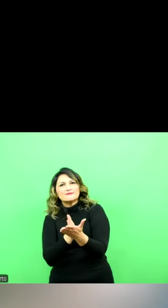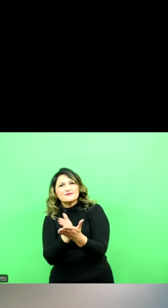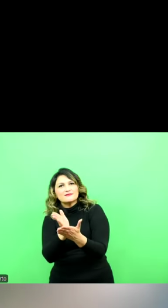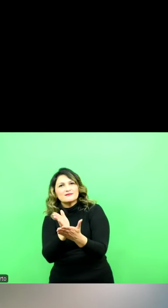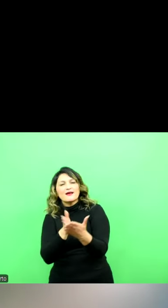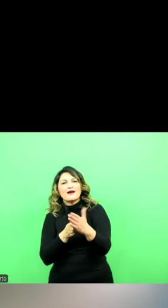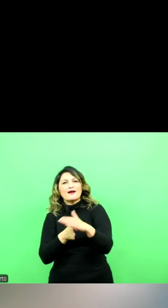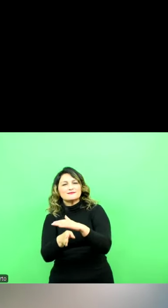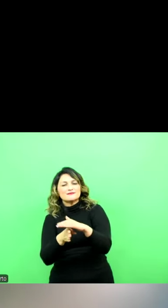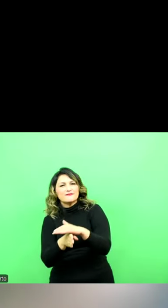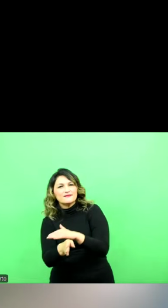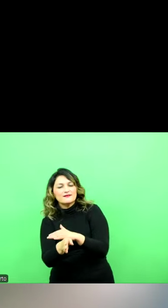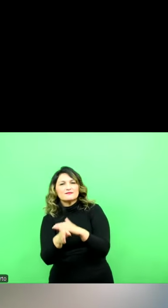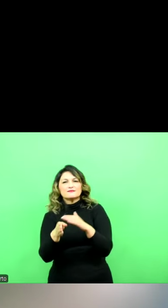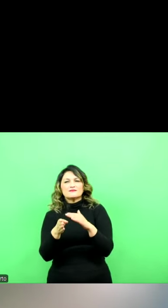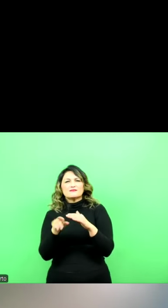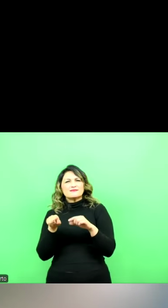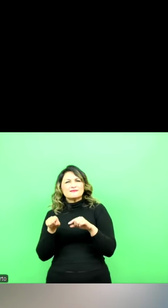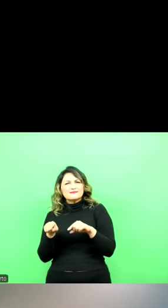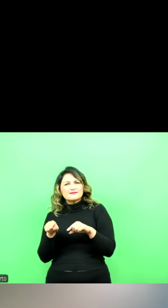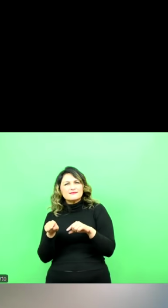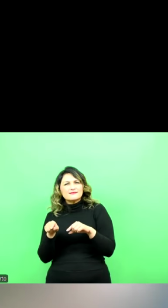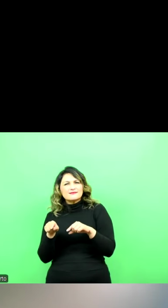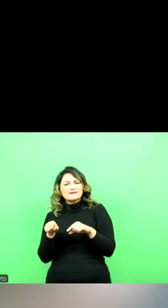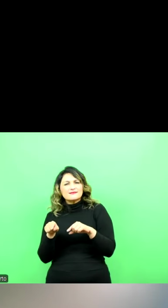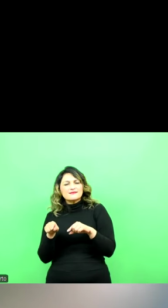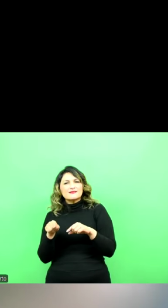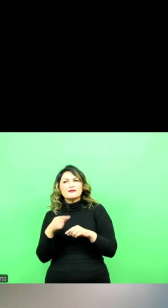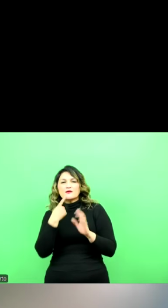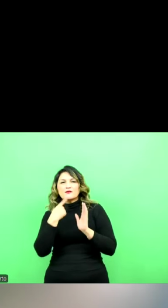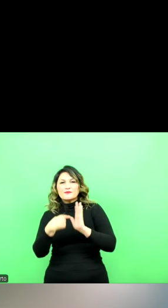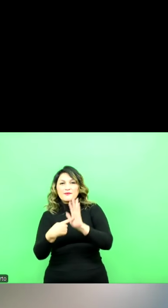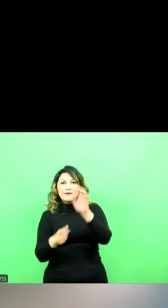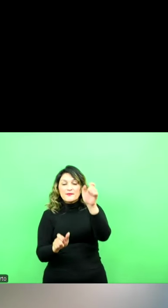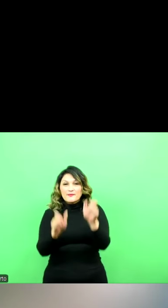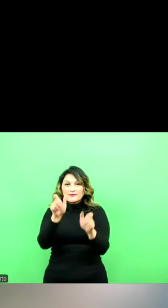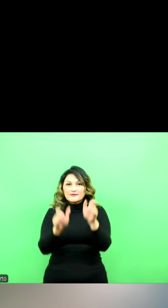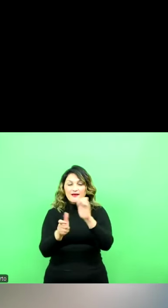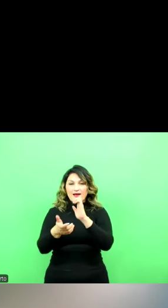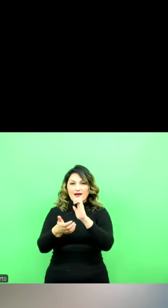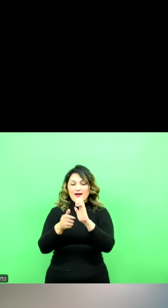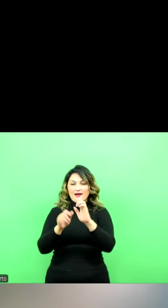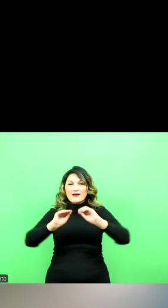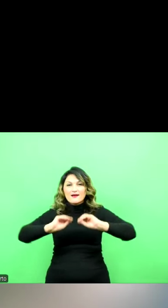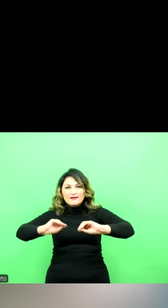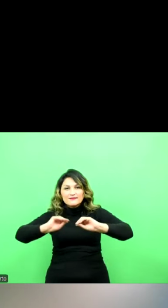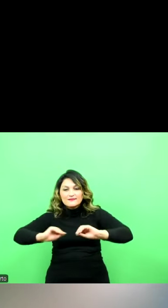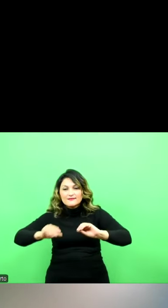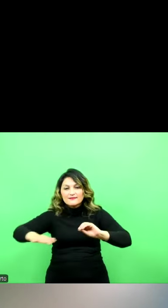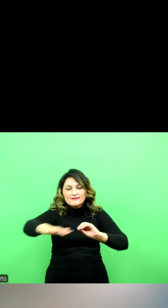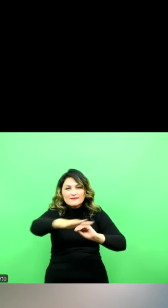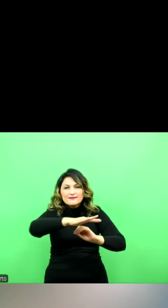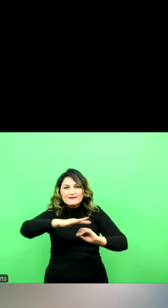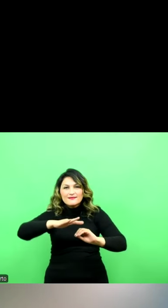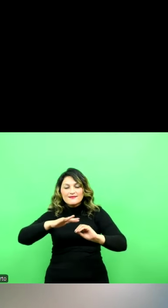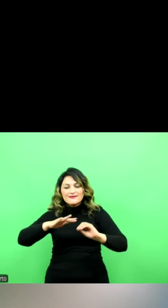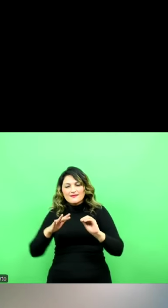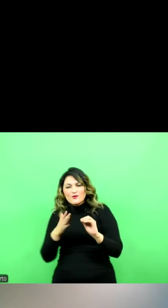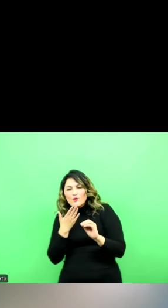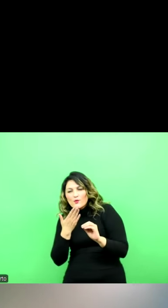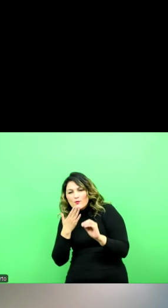or validate the concepts and standardize evaluations and implementation. We wanted to offer